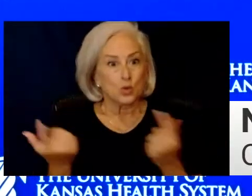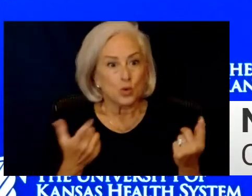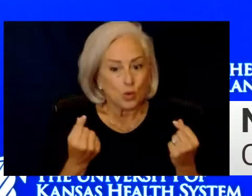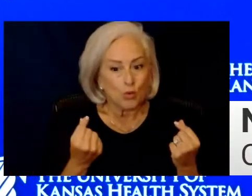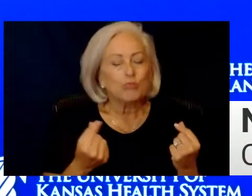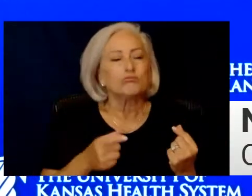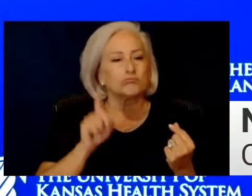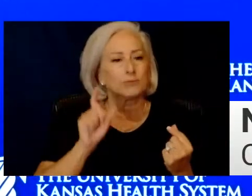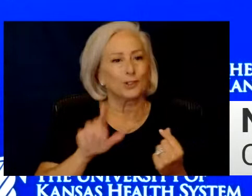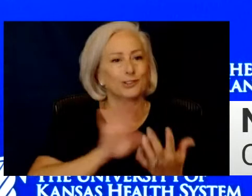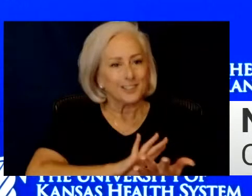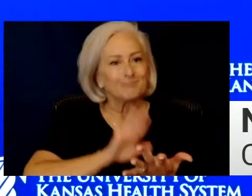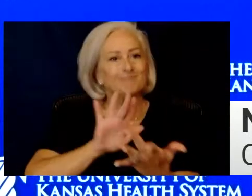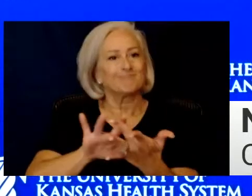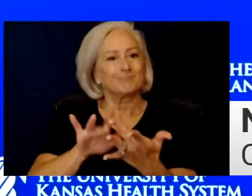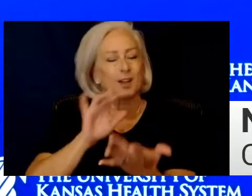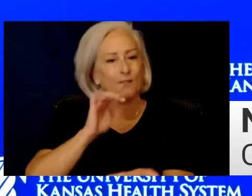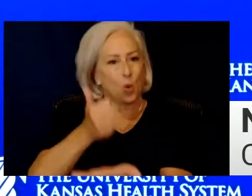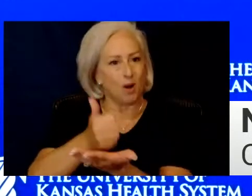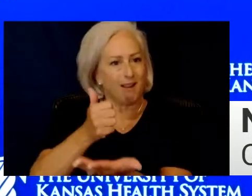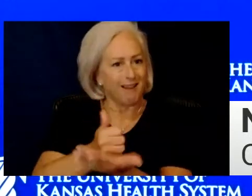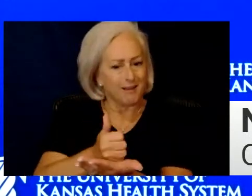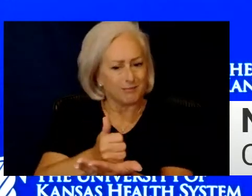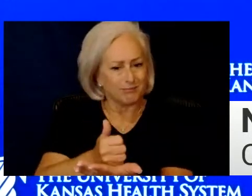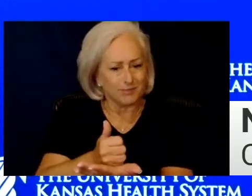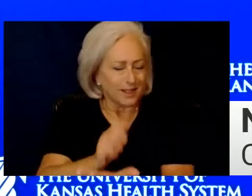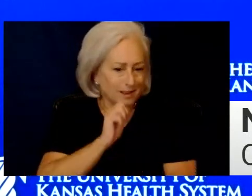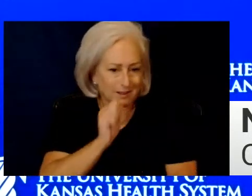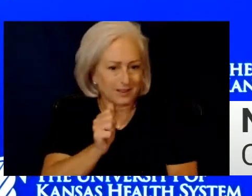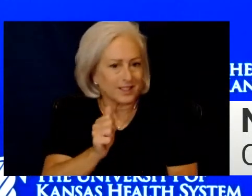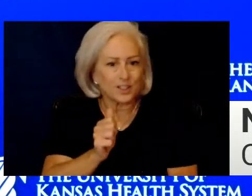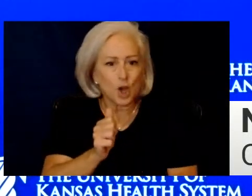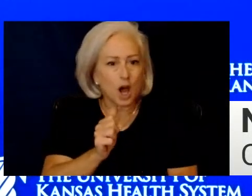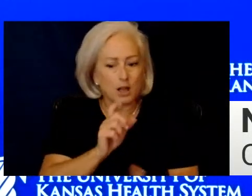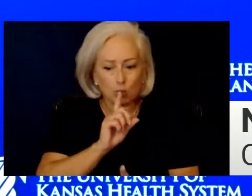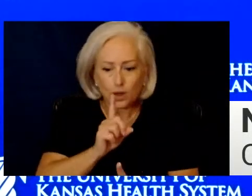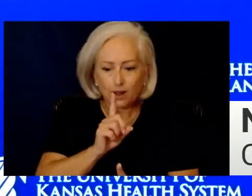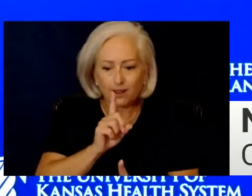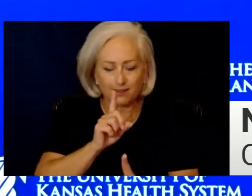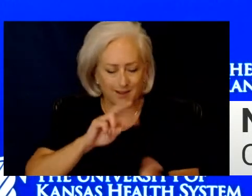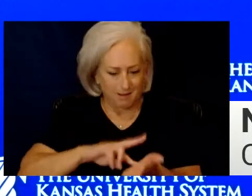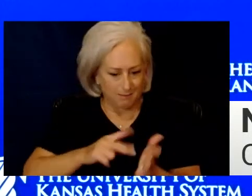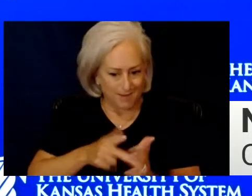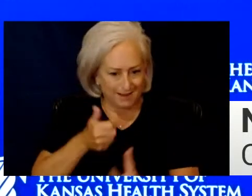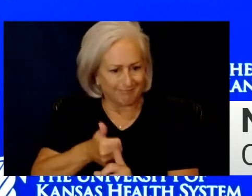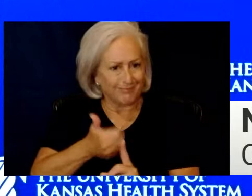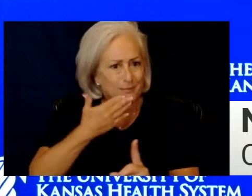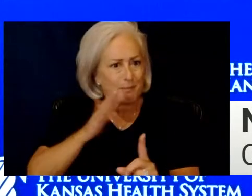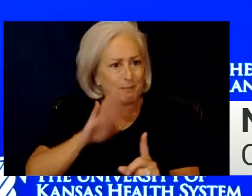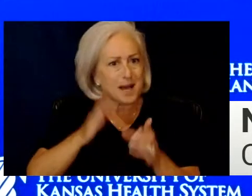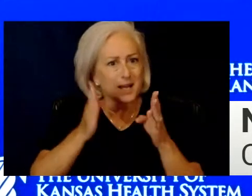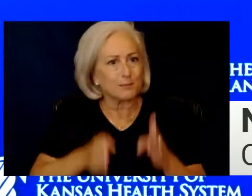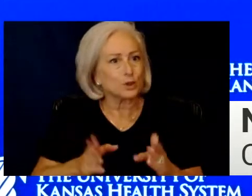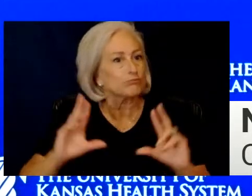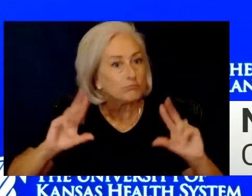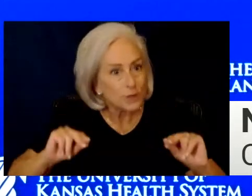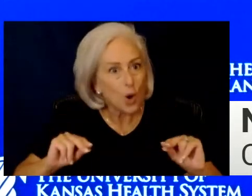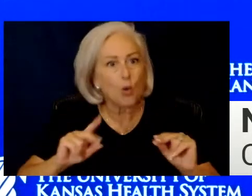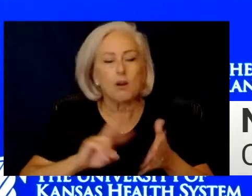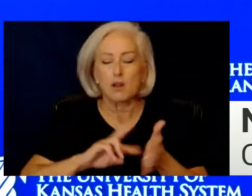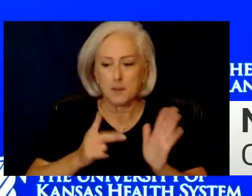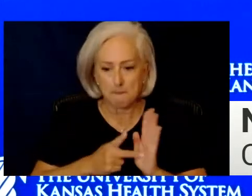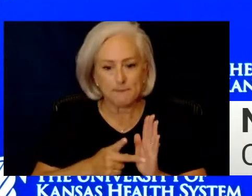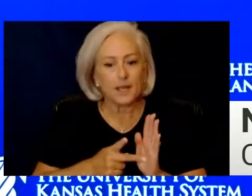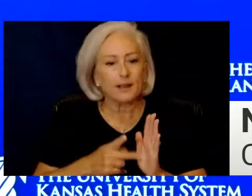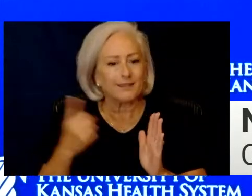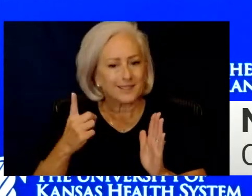of additional self-flagellation that's necessary. This is saying, hey, I've got problems, I need help. And there are folks like myself and countless others